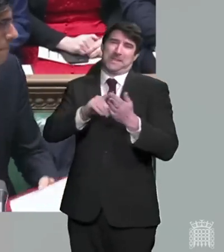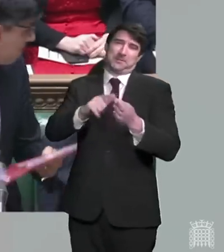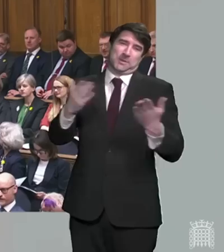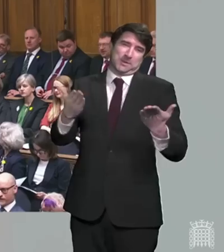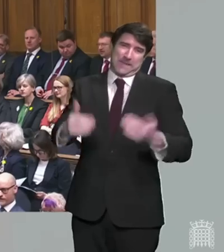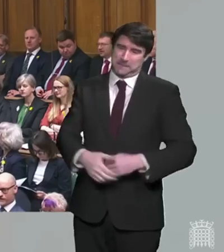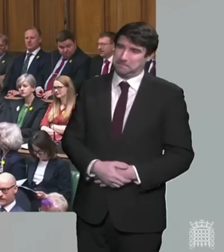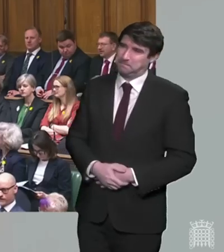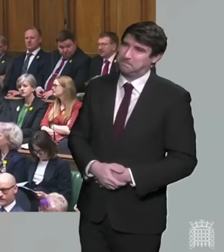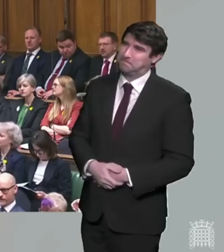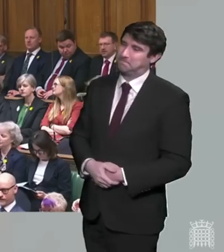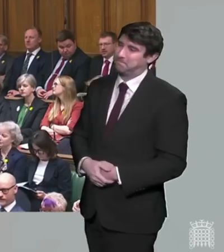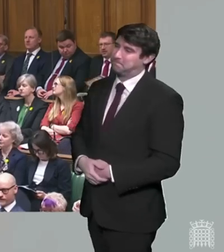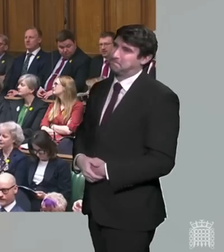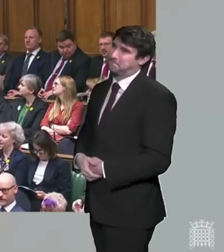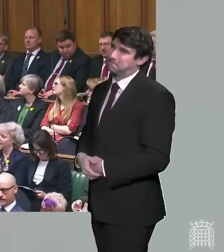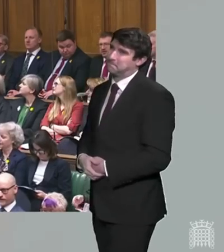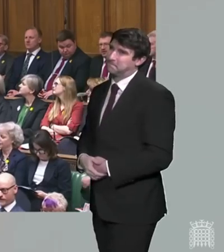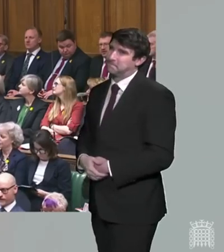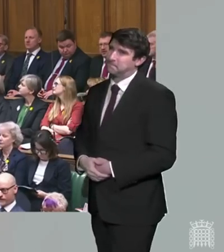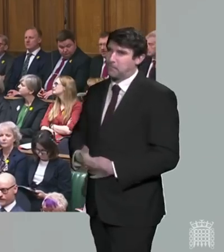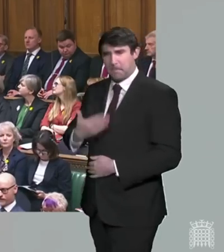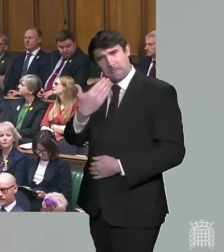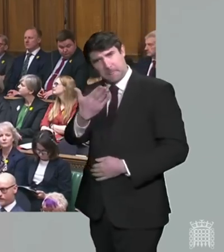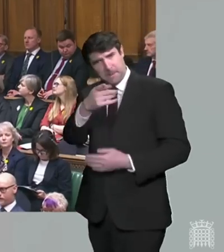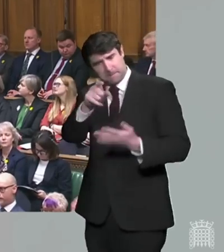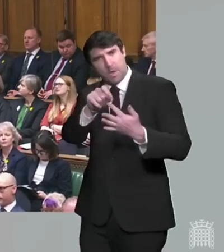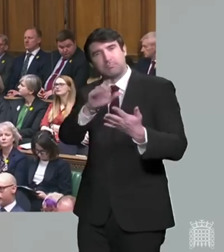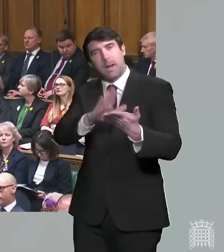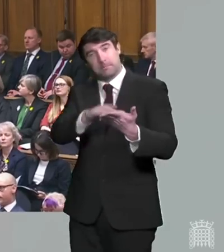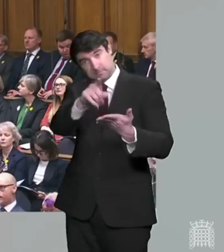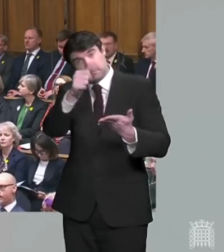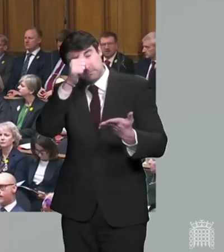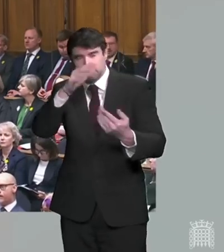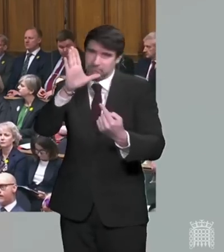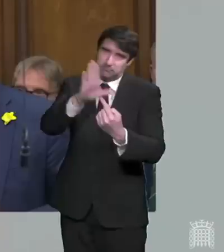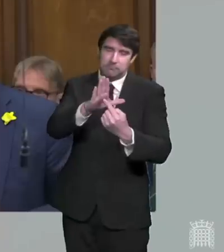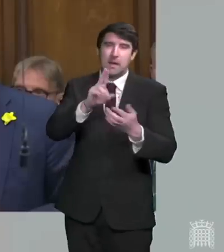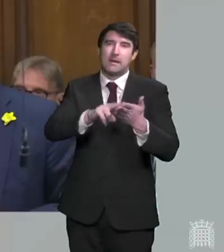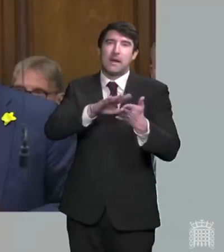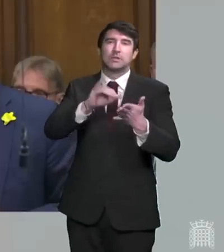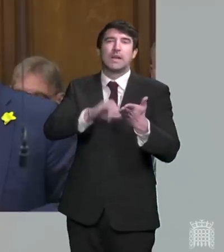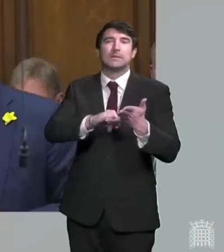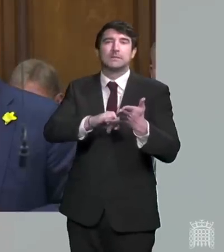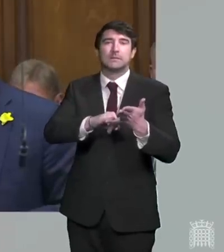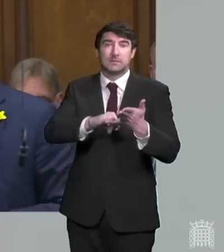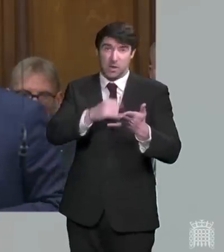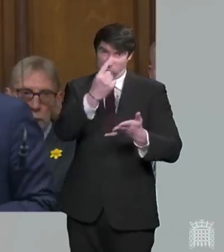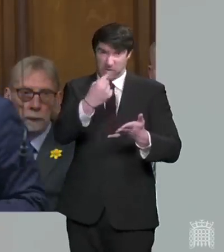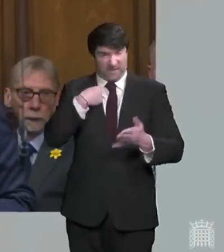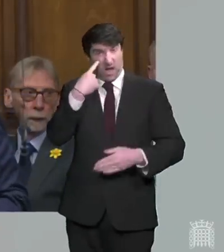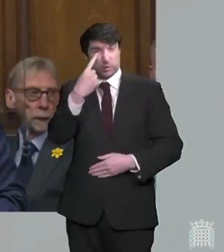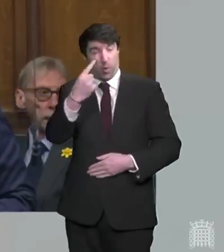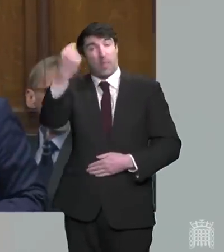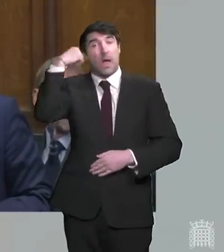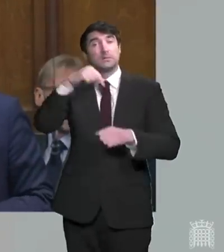today. Thank you, Mr. Speaker. The Prime Minister understands the importance of NHS staff because he was out there every Thursday night clapping for them